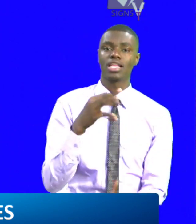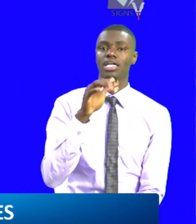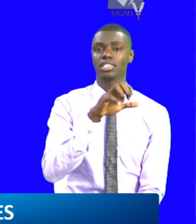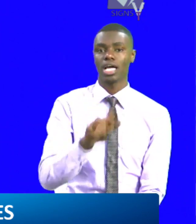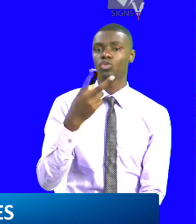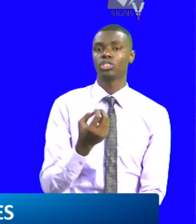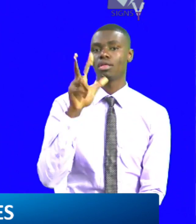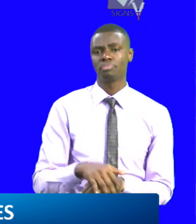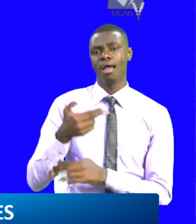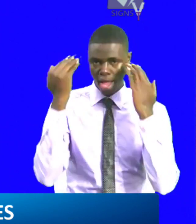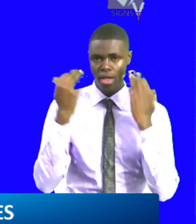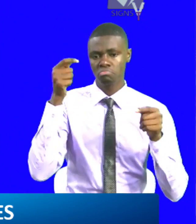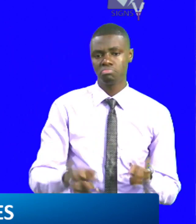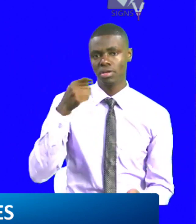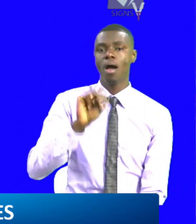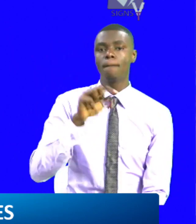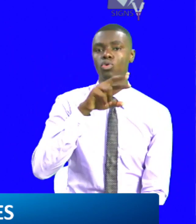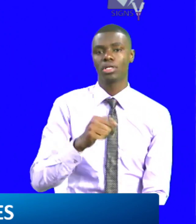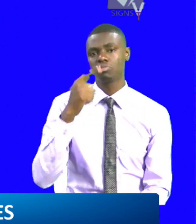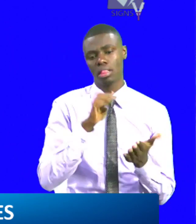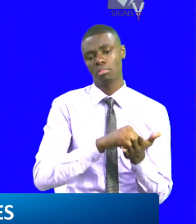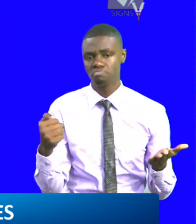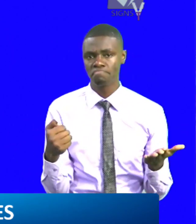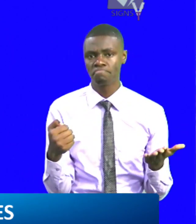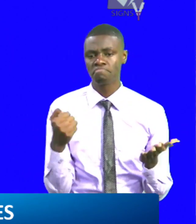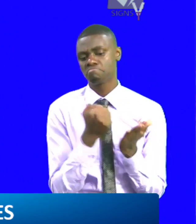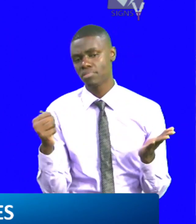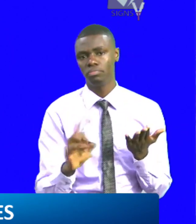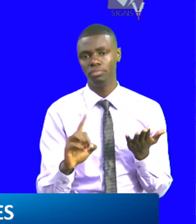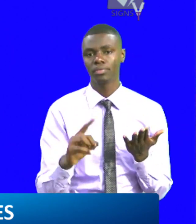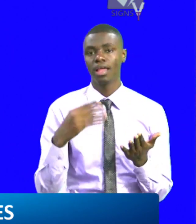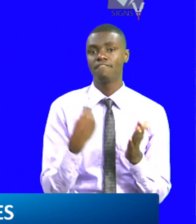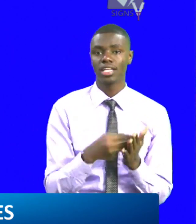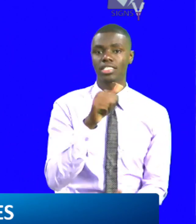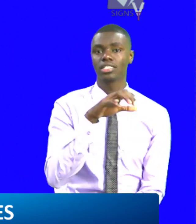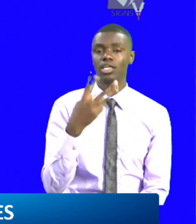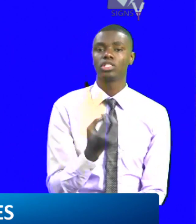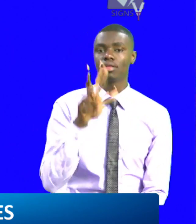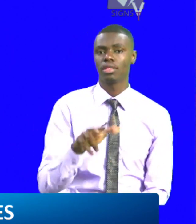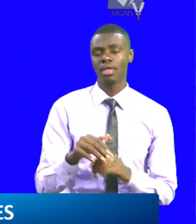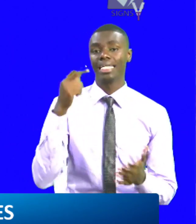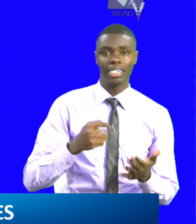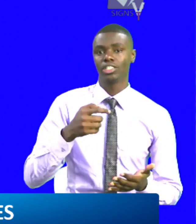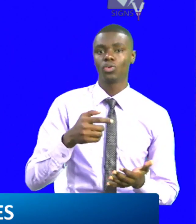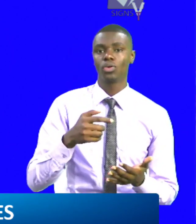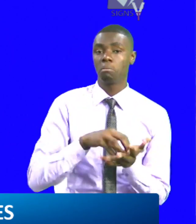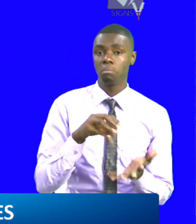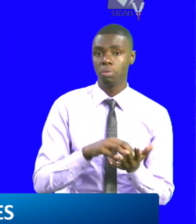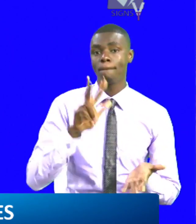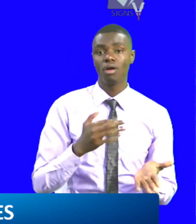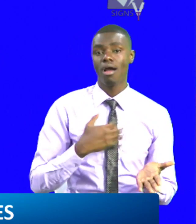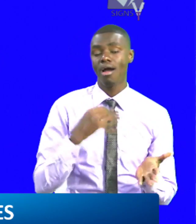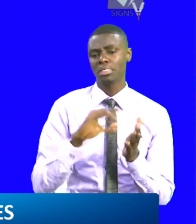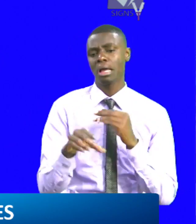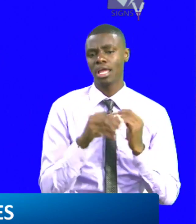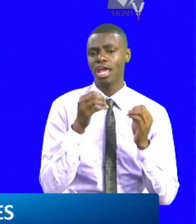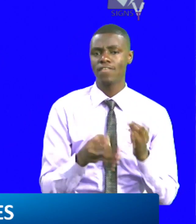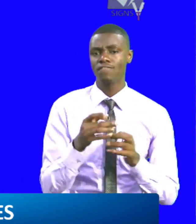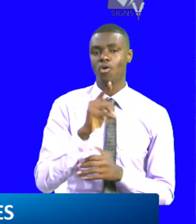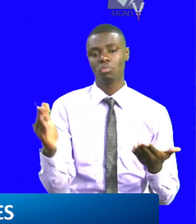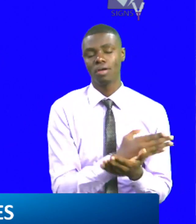than 2.2 million people are internally displaced, while over 640,000 have sought